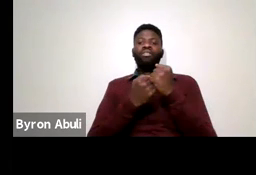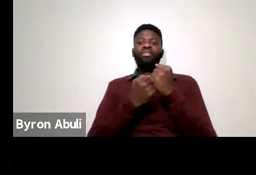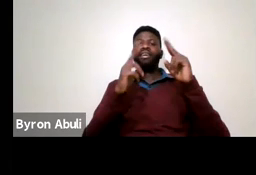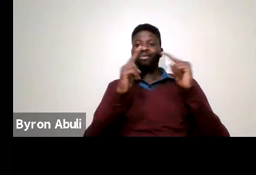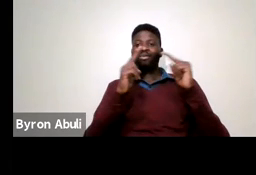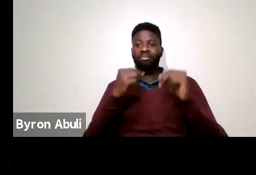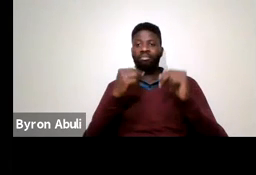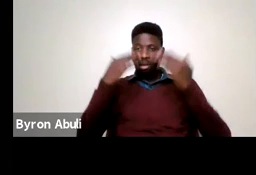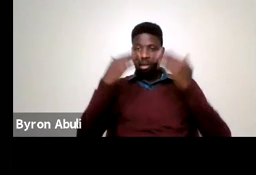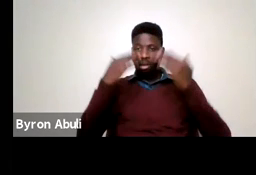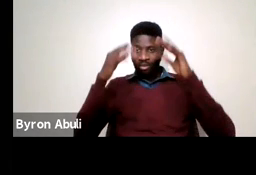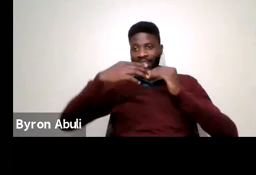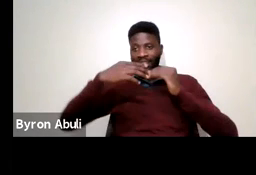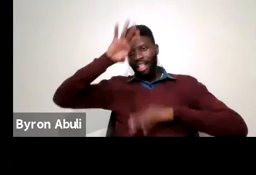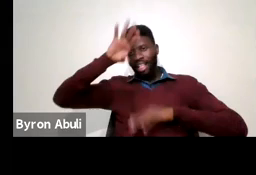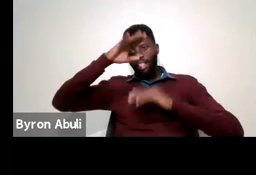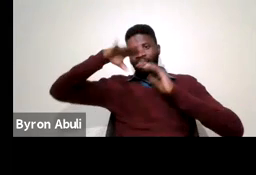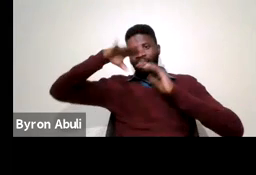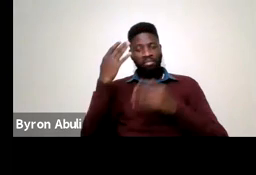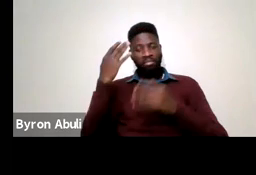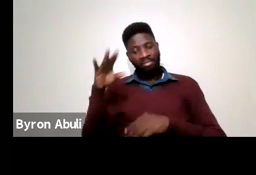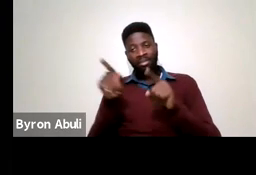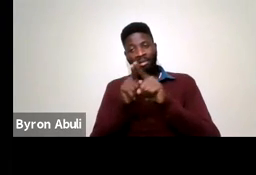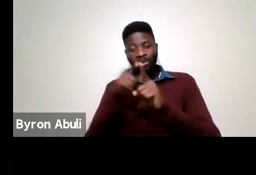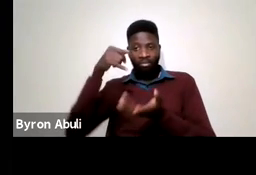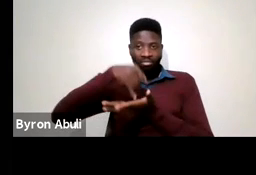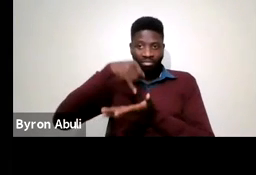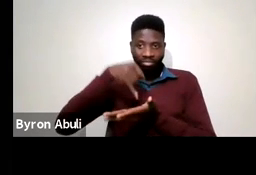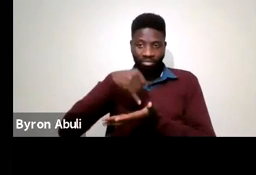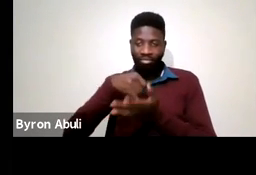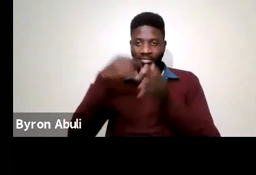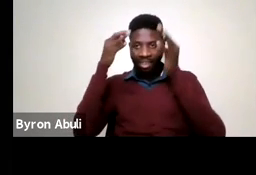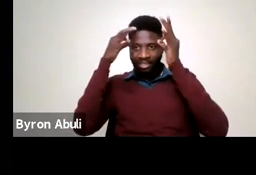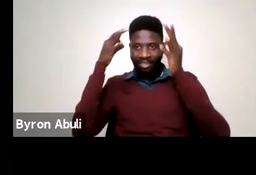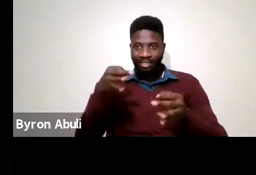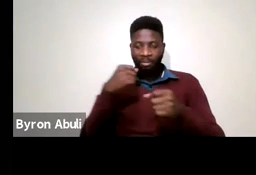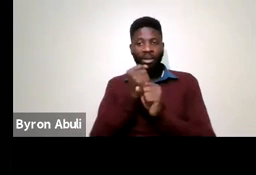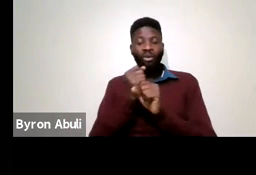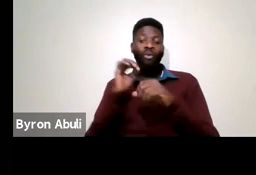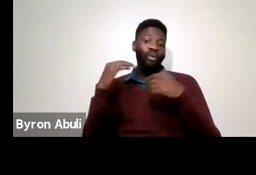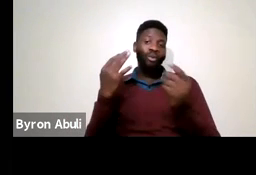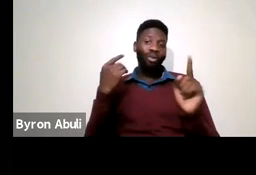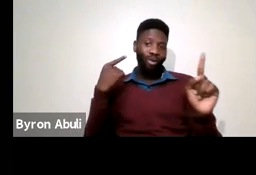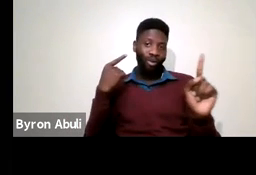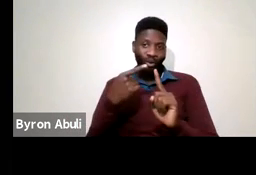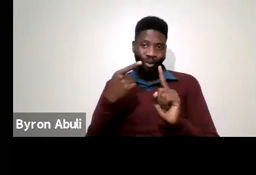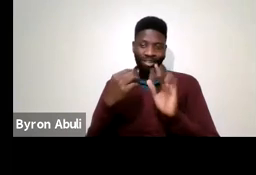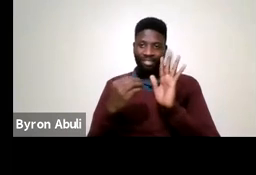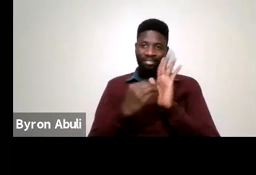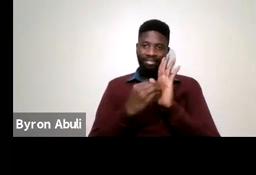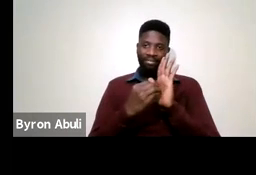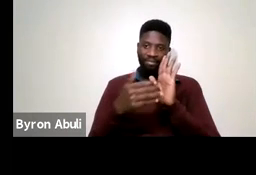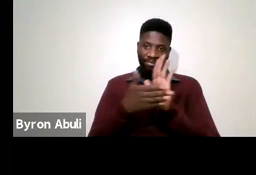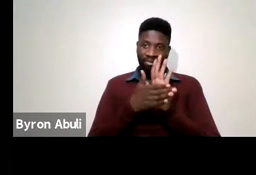disappointments you've gotten and whether it is also part of decision making and goal setting. But for me, what is important